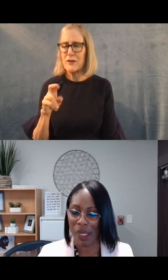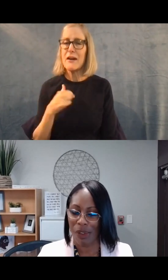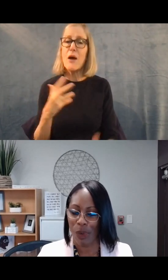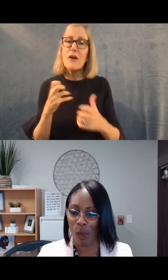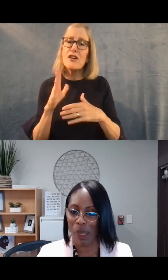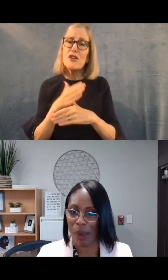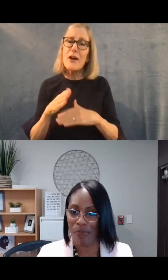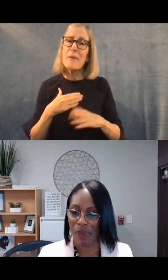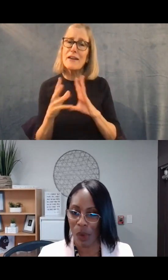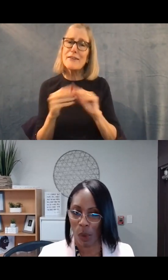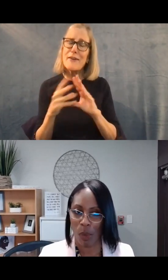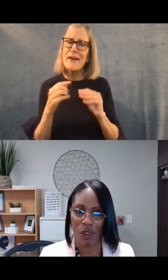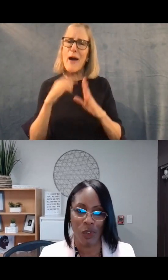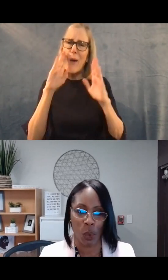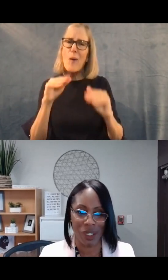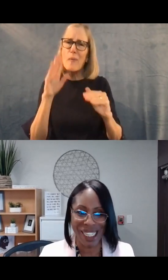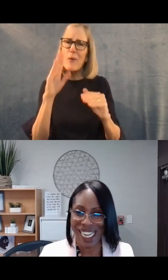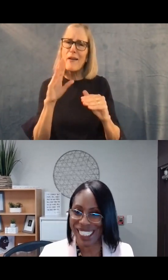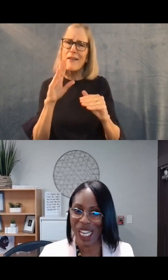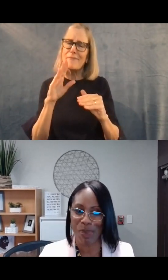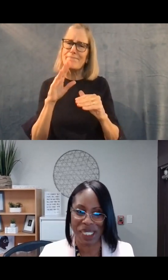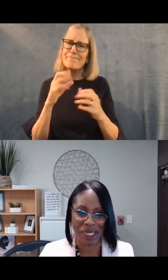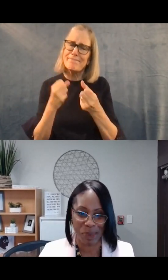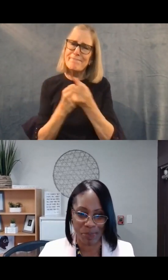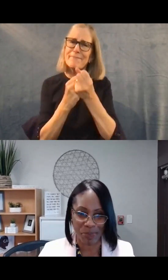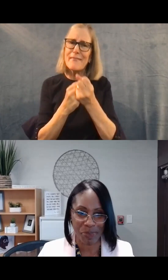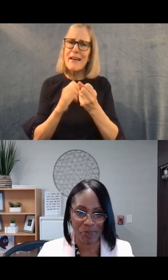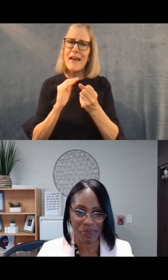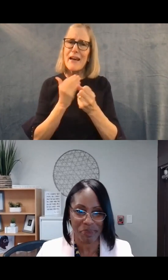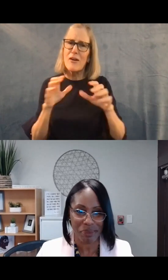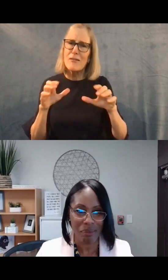help and inform the work moving forward. Next slide, please.